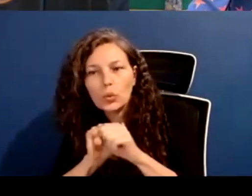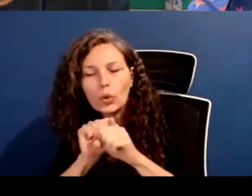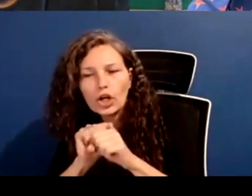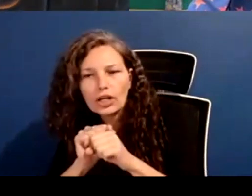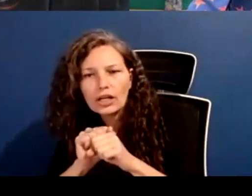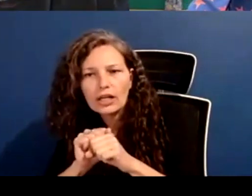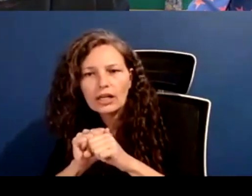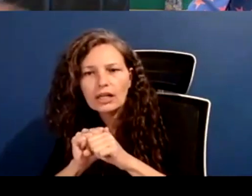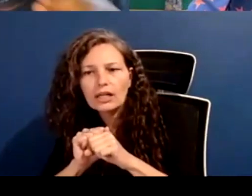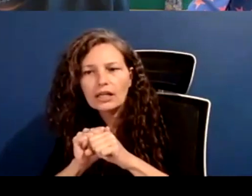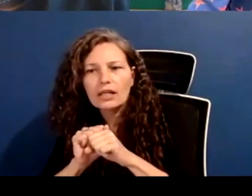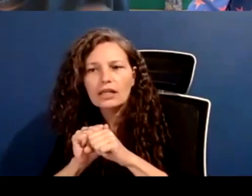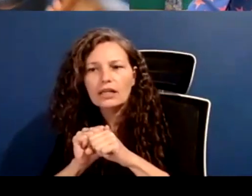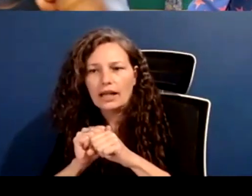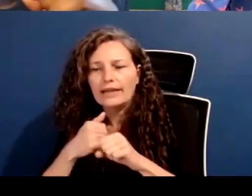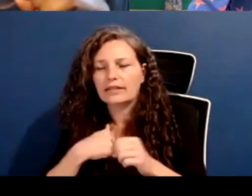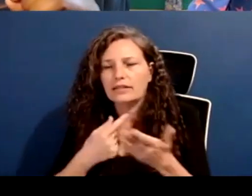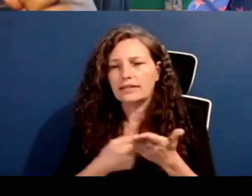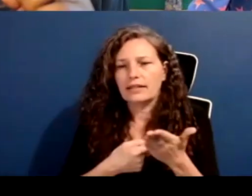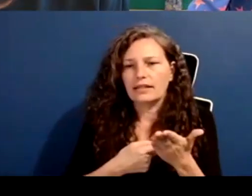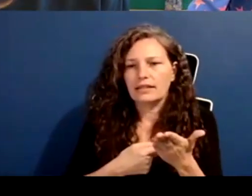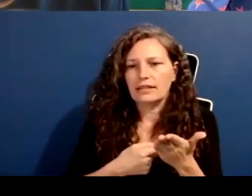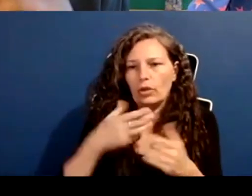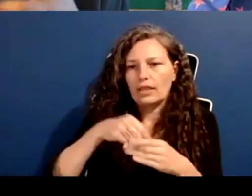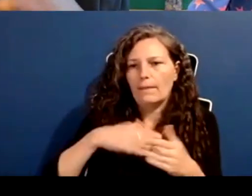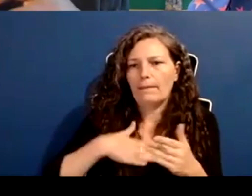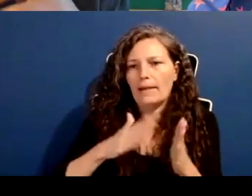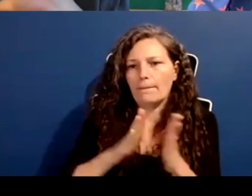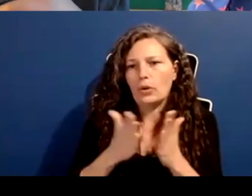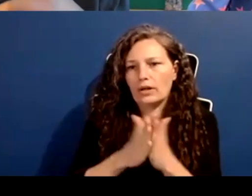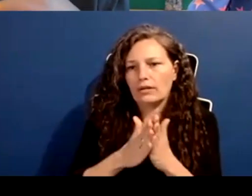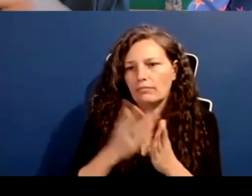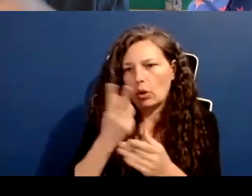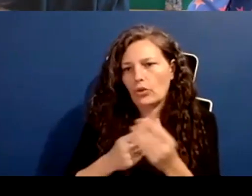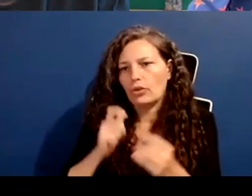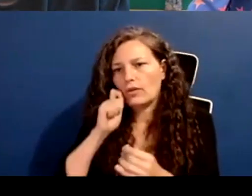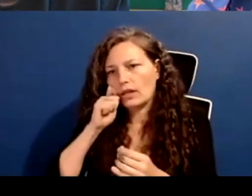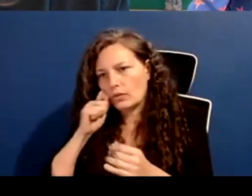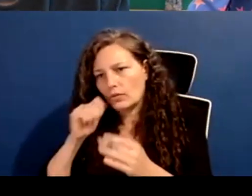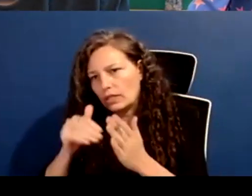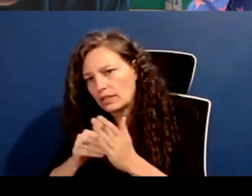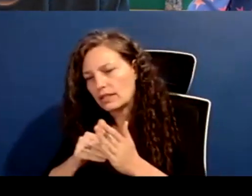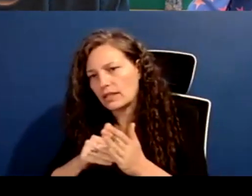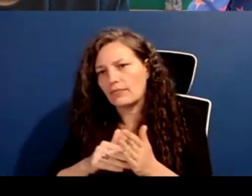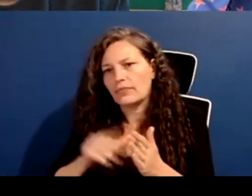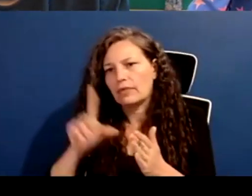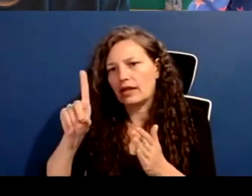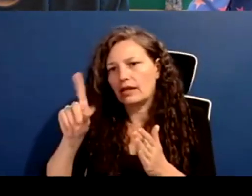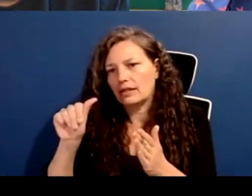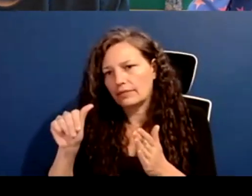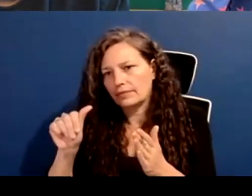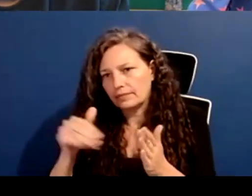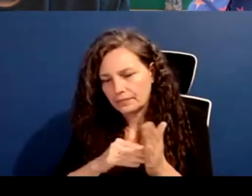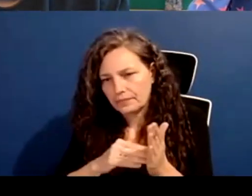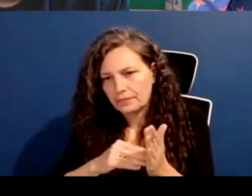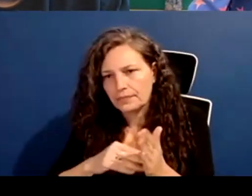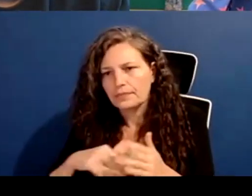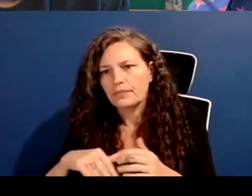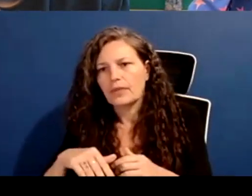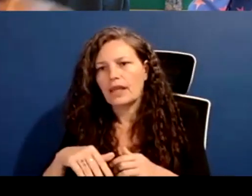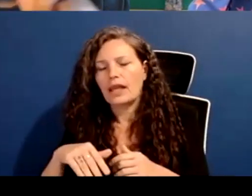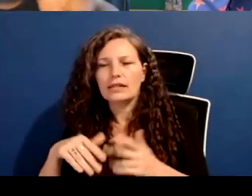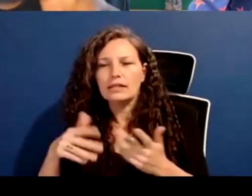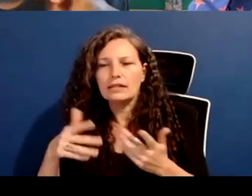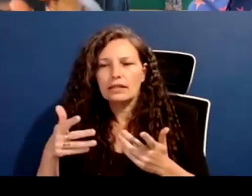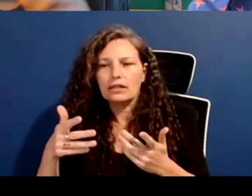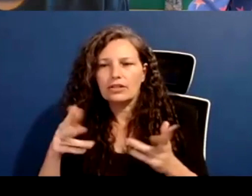book, as you talk about racism and ableism, there's a distinct class of what's considered